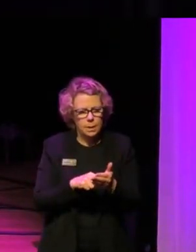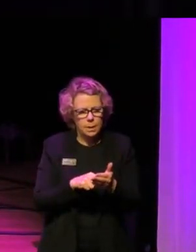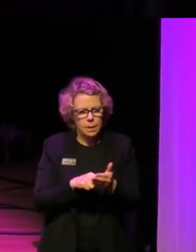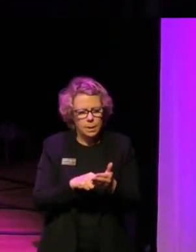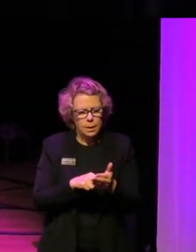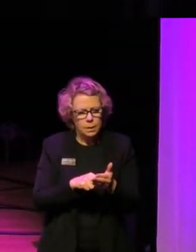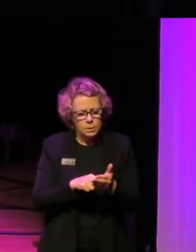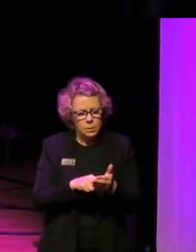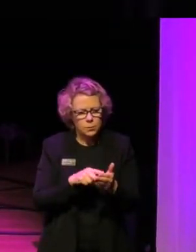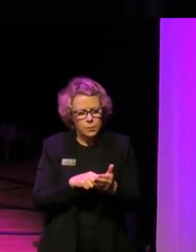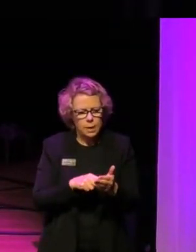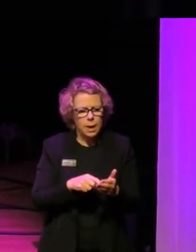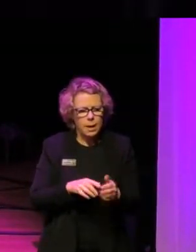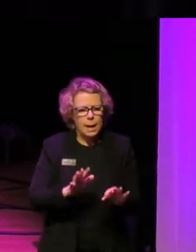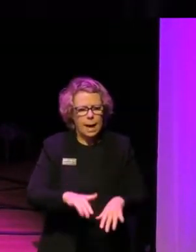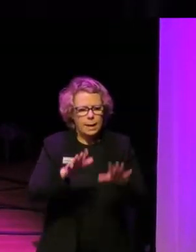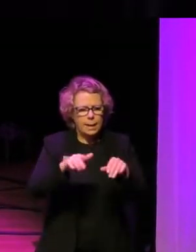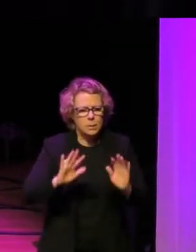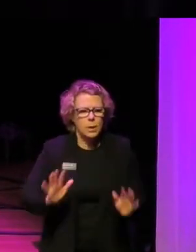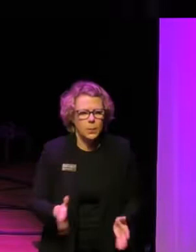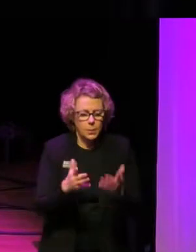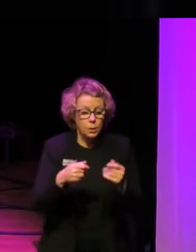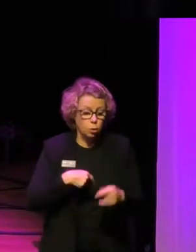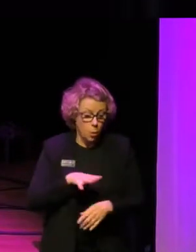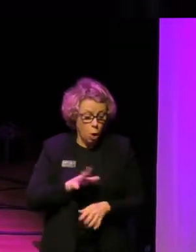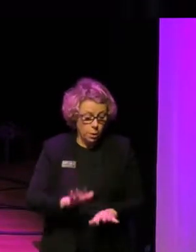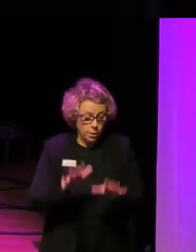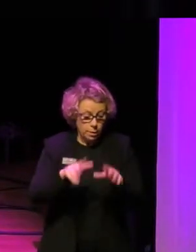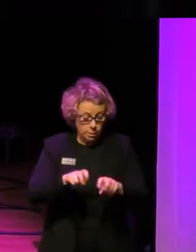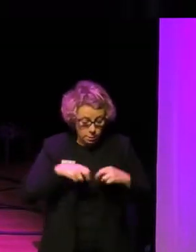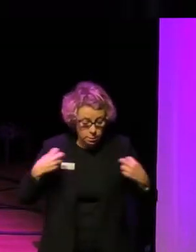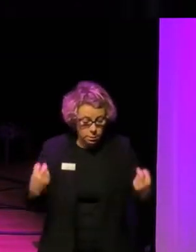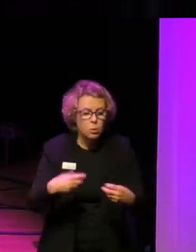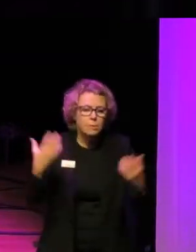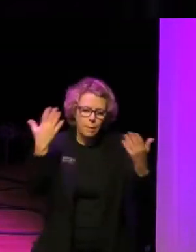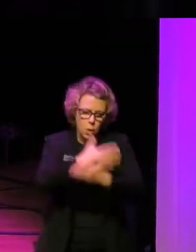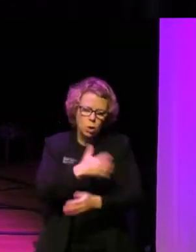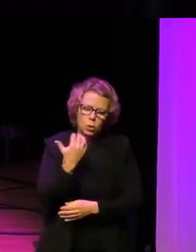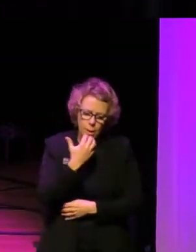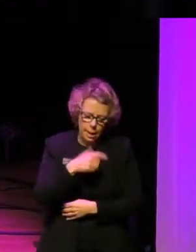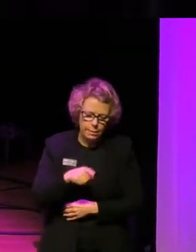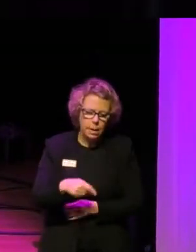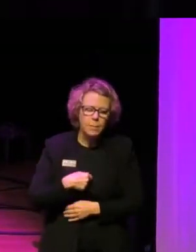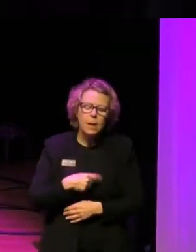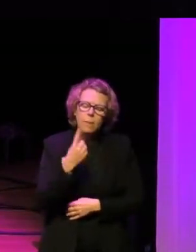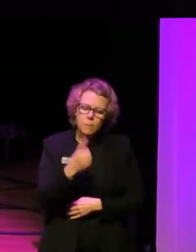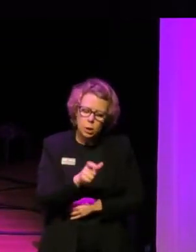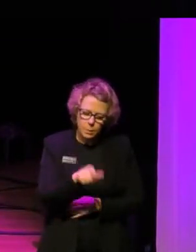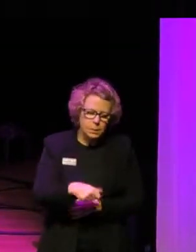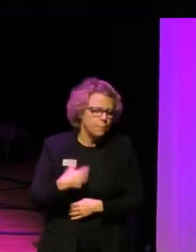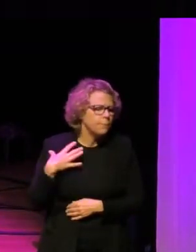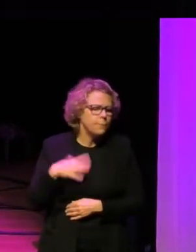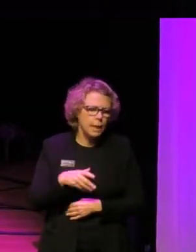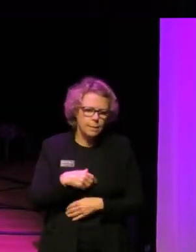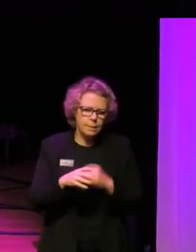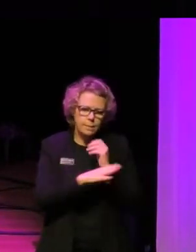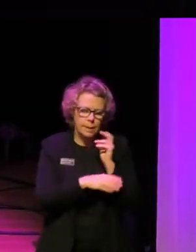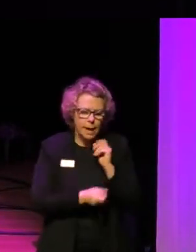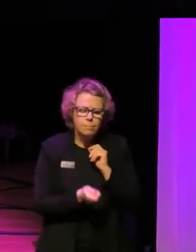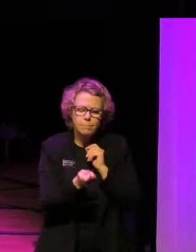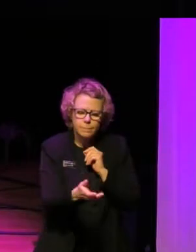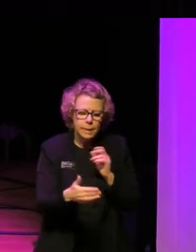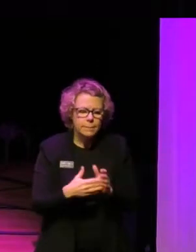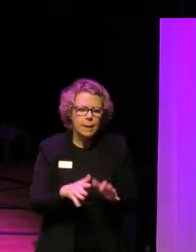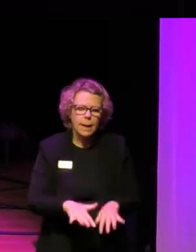prevent the fire from dying. Okay, they had a fire between them, and it was dark and it was cold. The first person would not do it